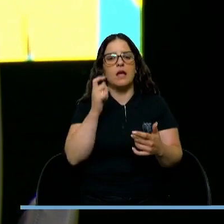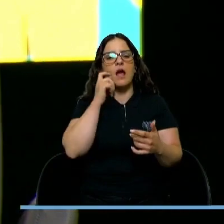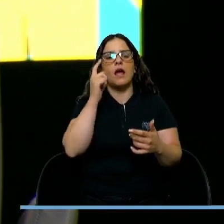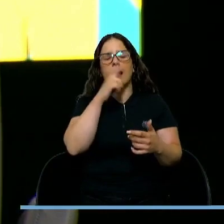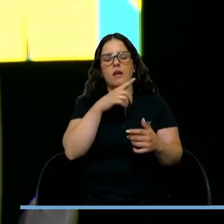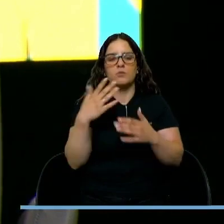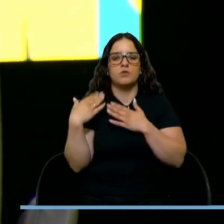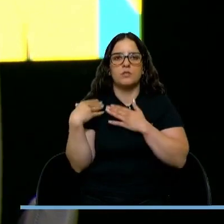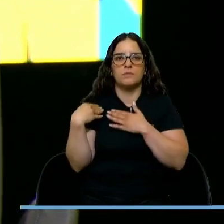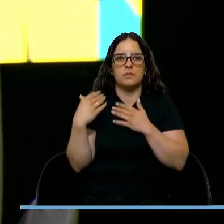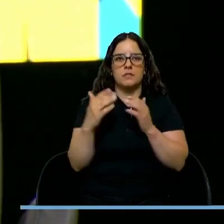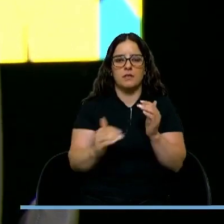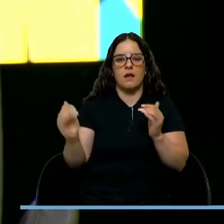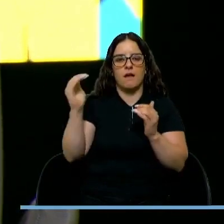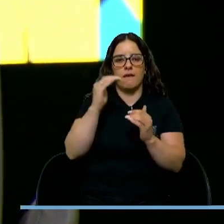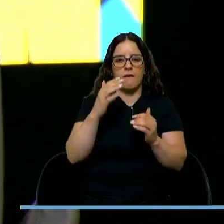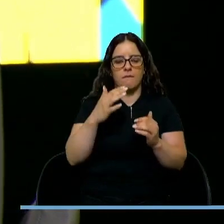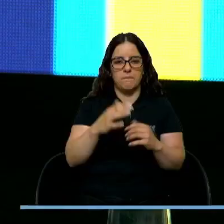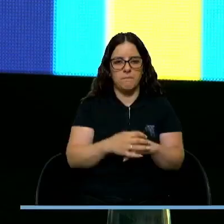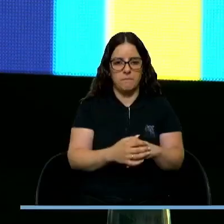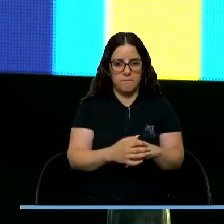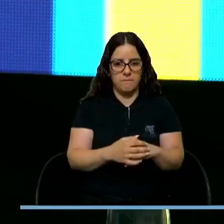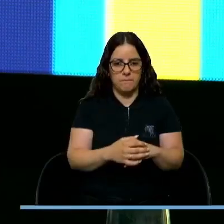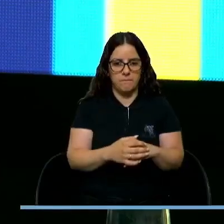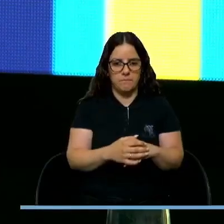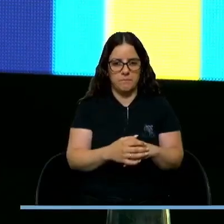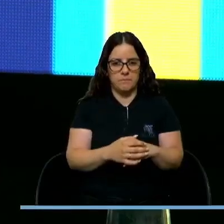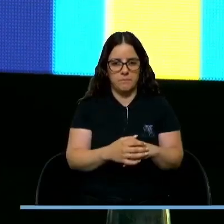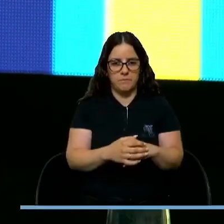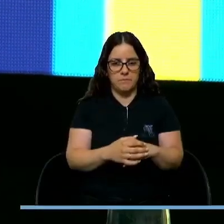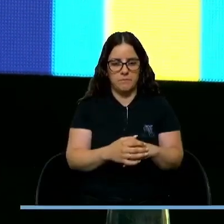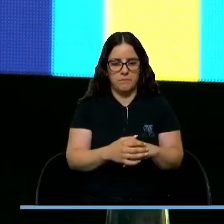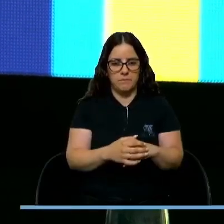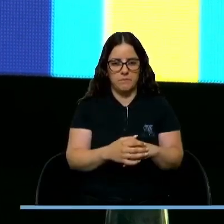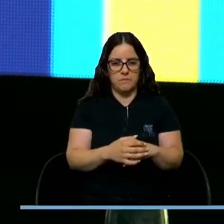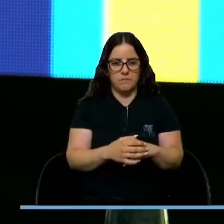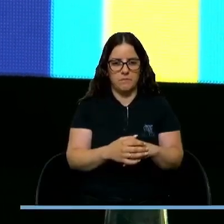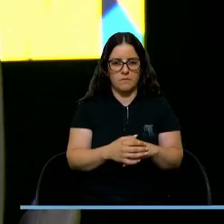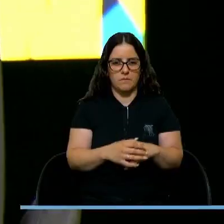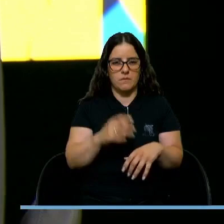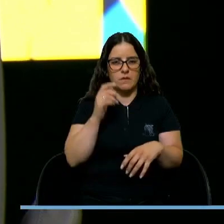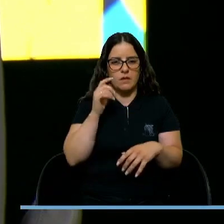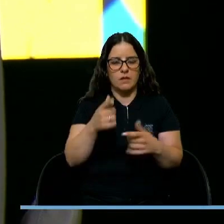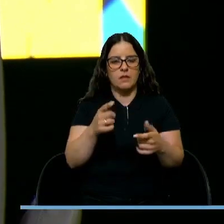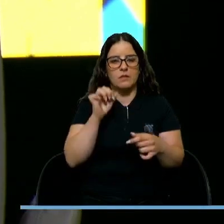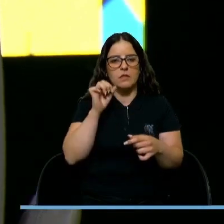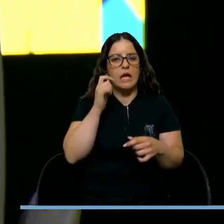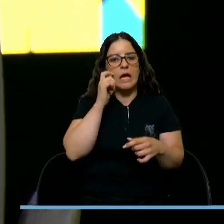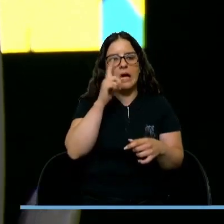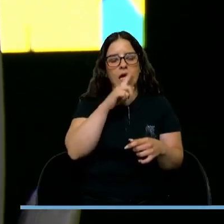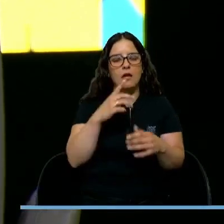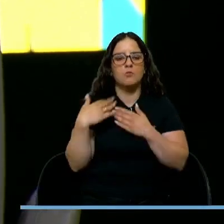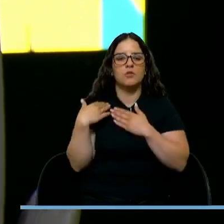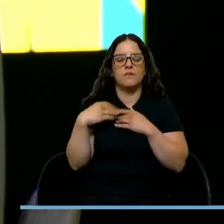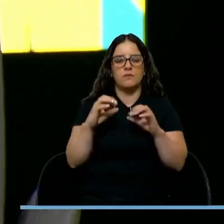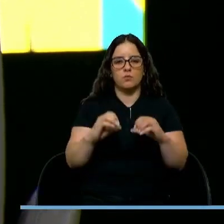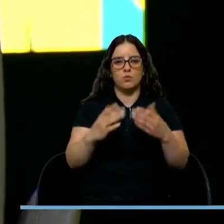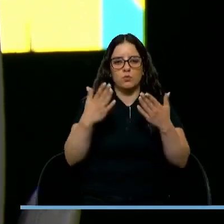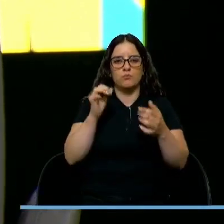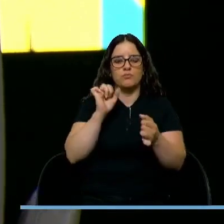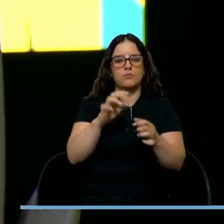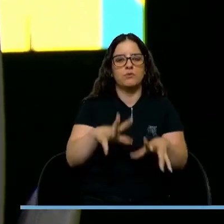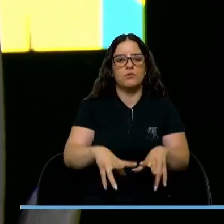and who's truly responsible for this? Who is the main responsible for the develop of the